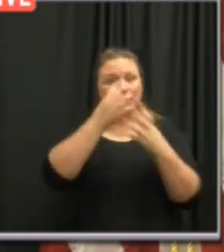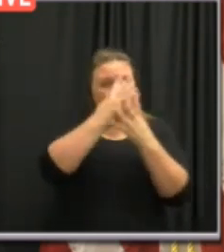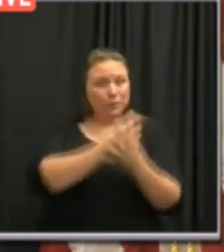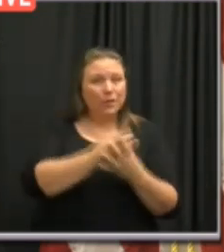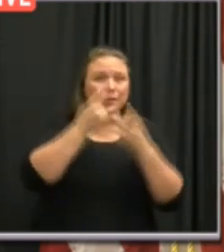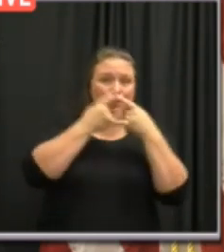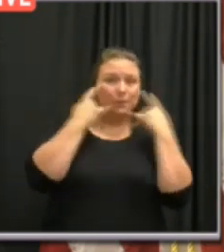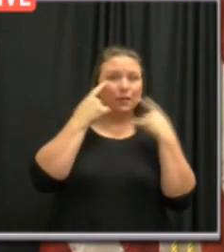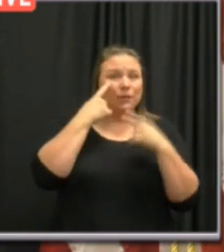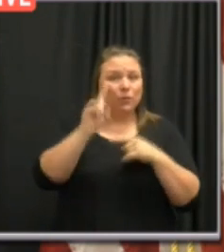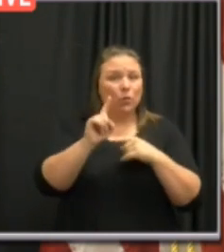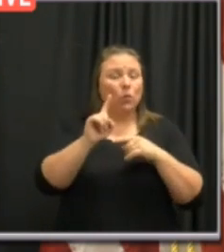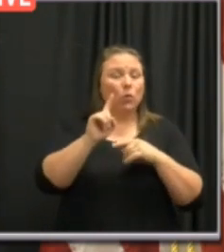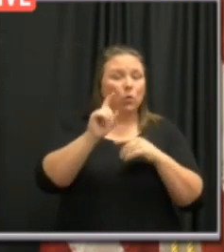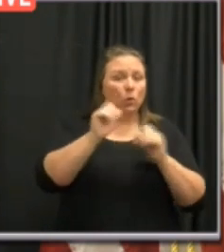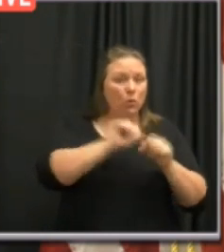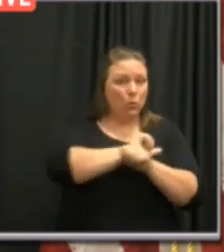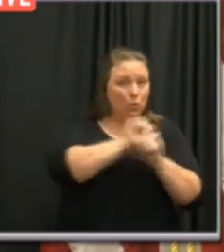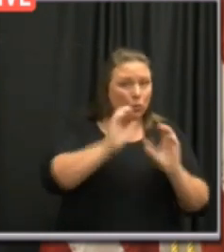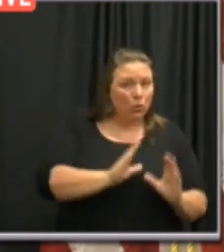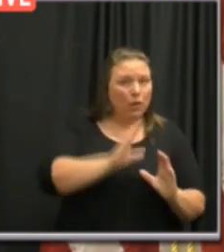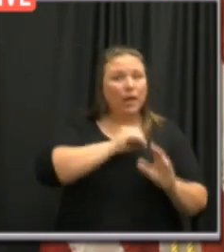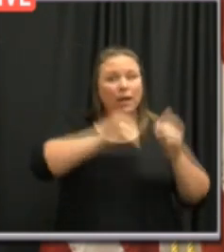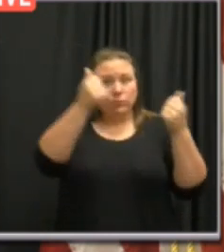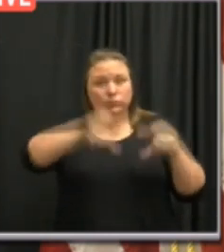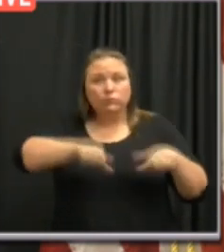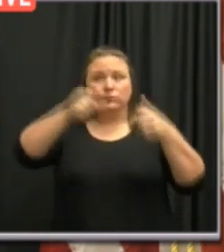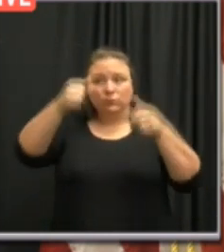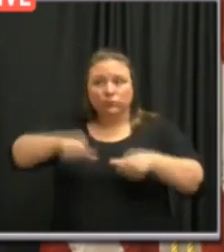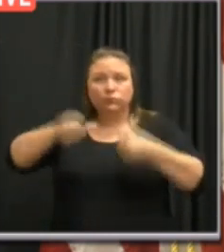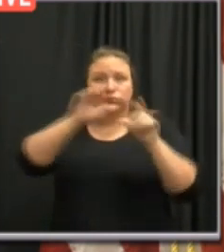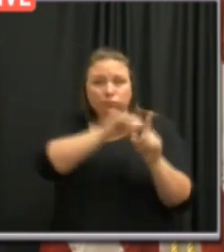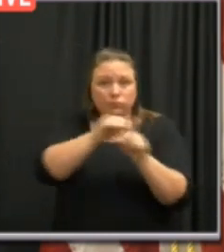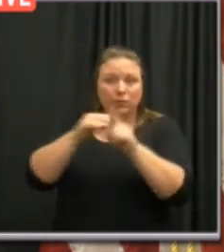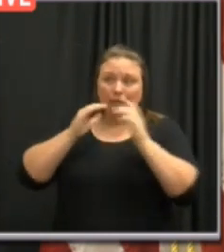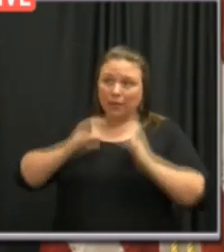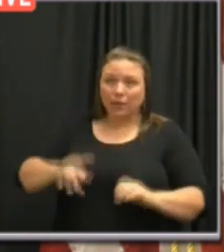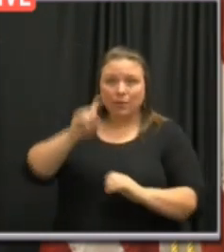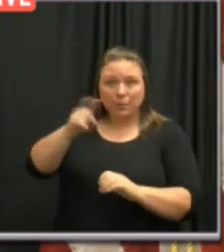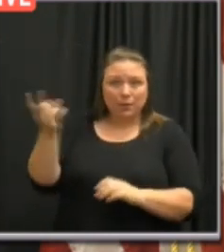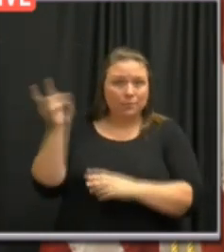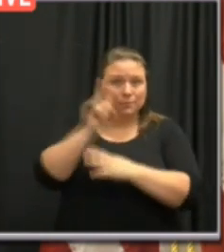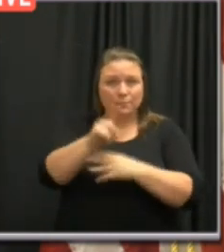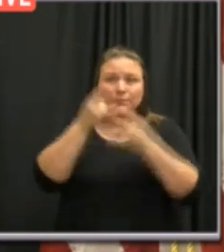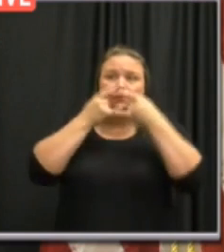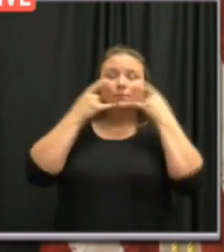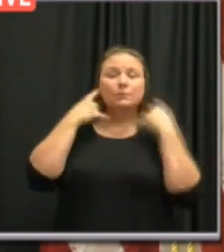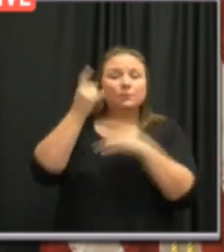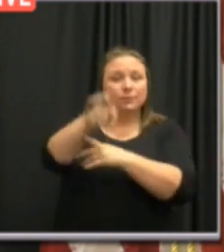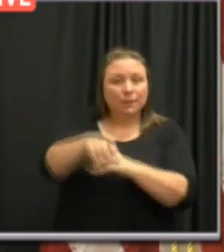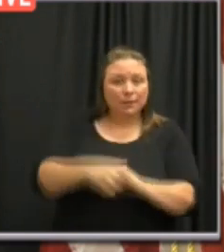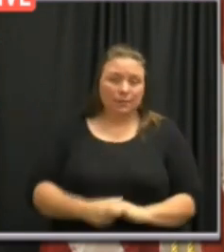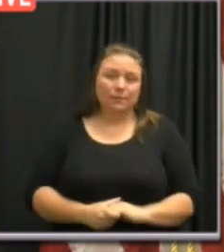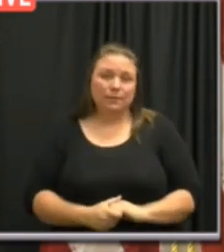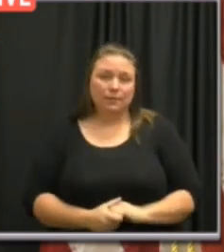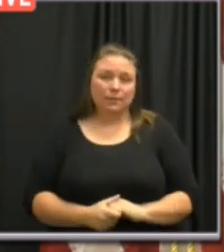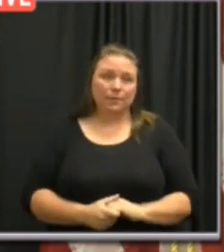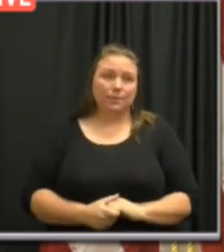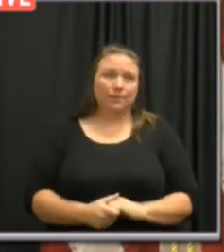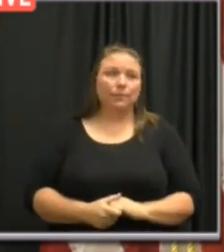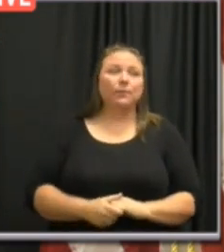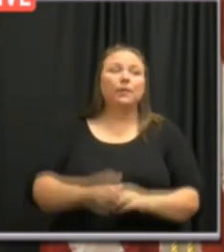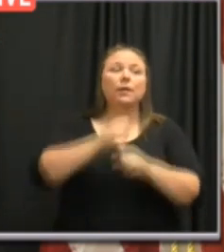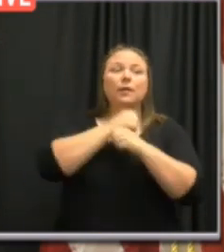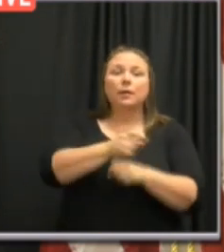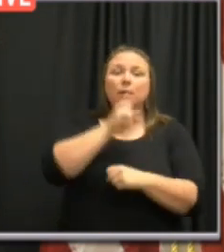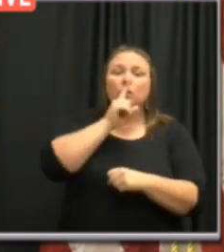for employees and post signage reminding customers to wear coverings in public. Make